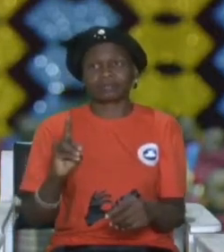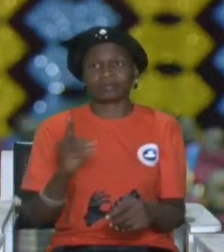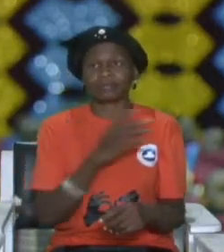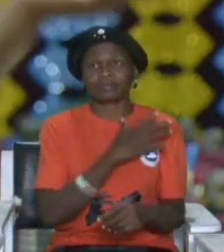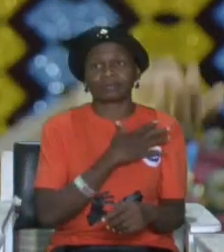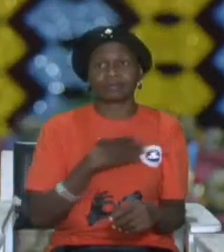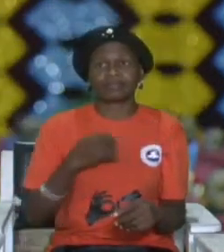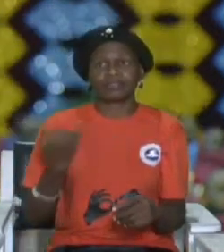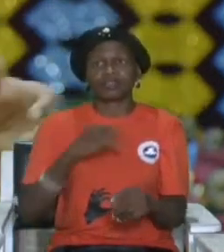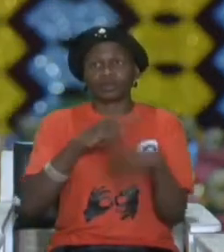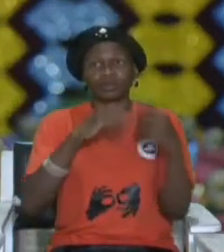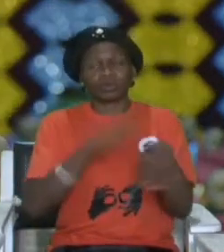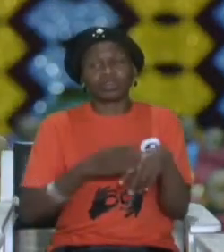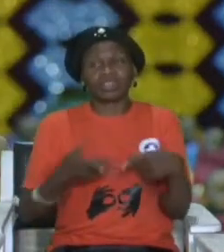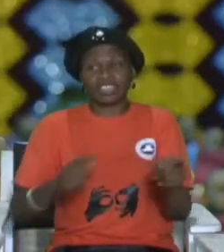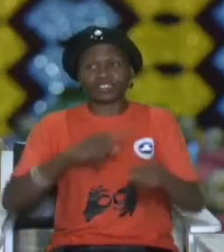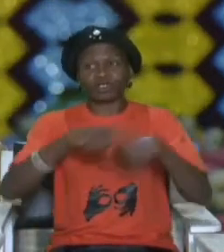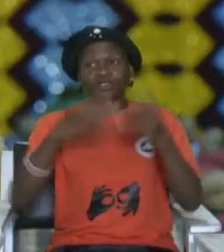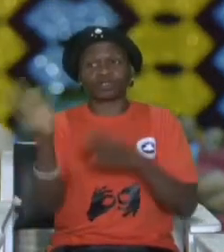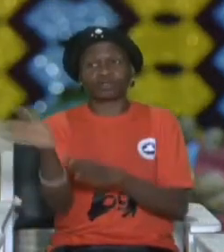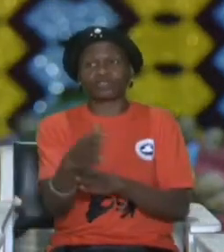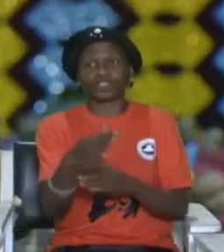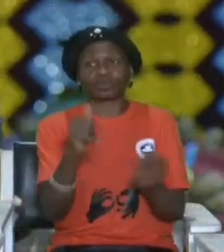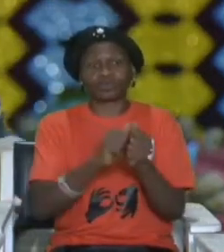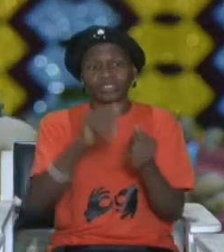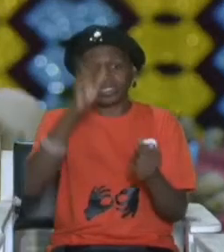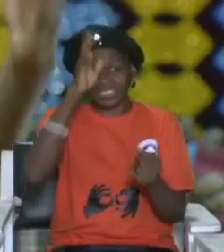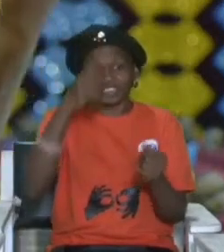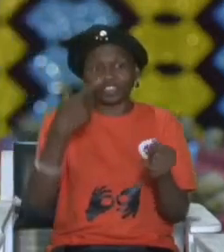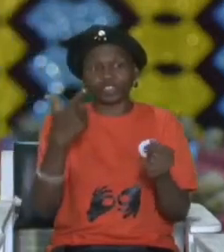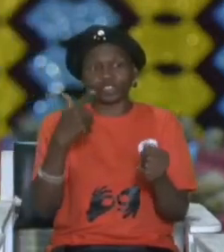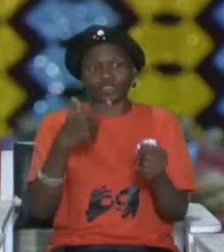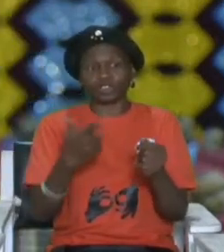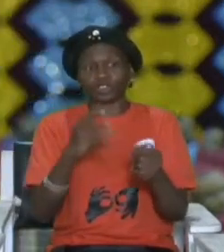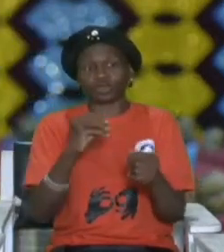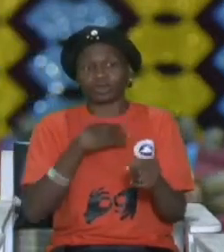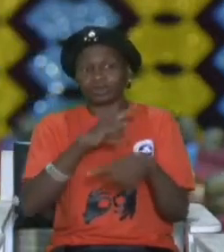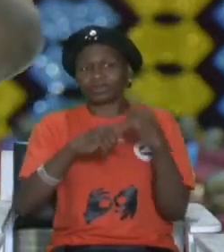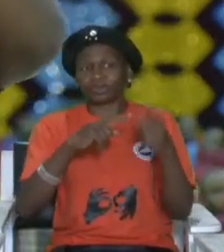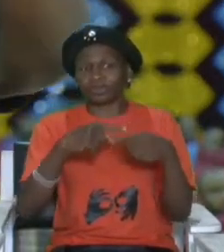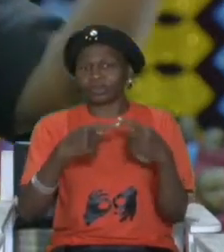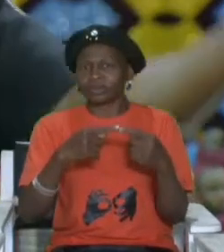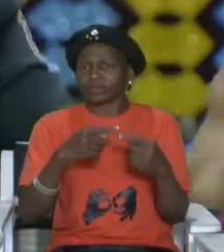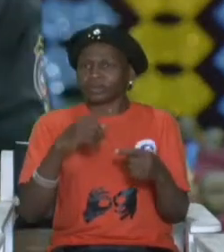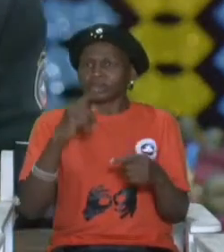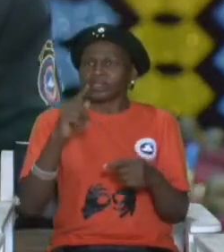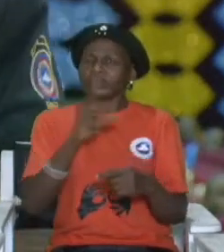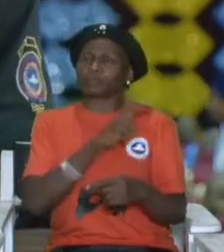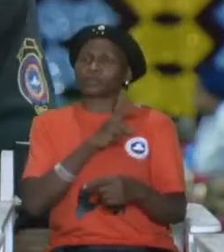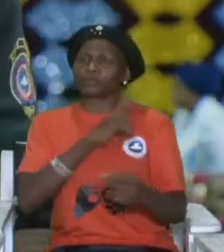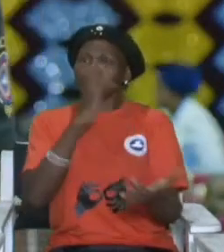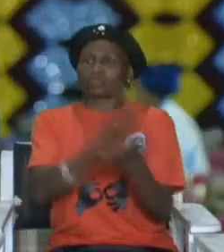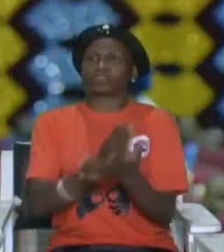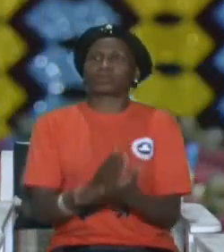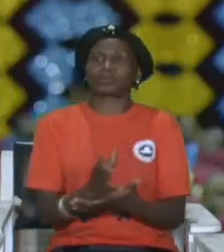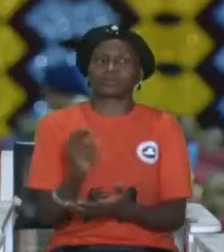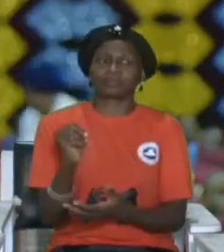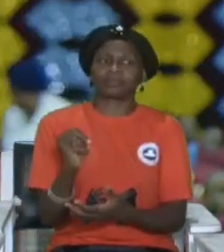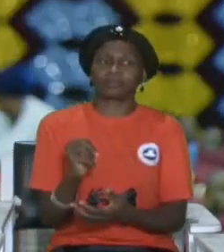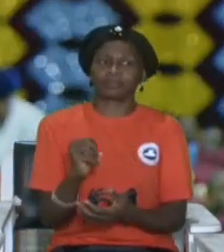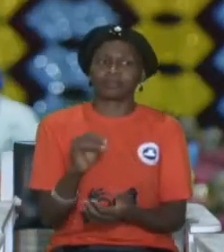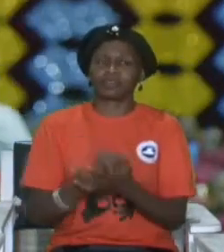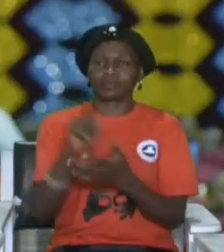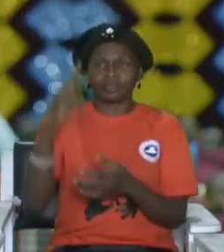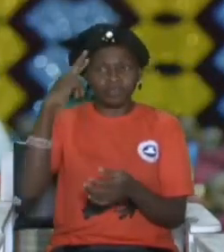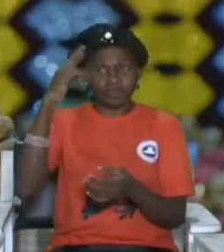and we went on a Let's Go Fishing with Daddy Gio. And while we were there, a police officer stopped us. That's one of the